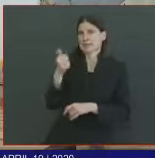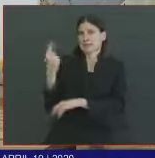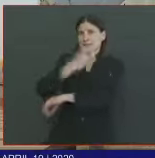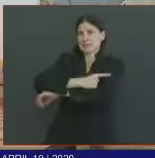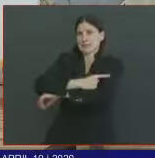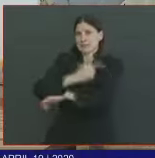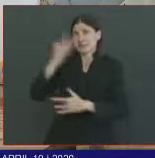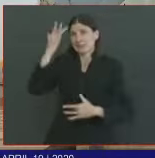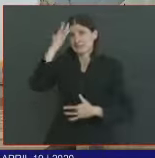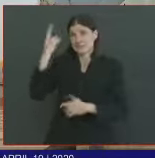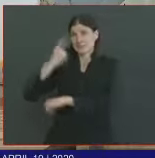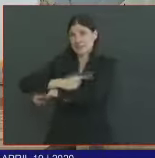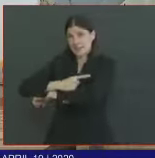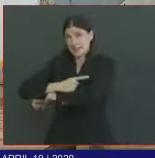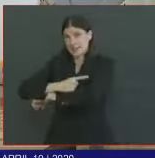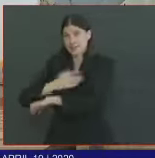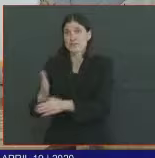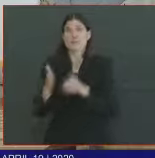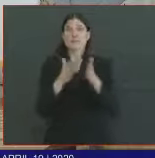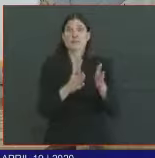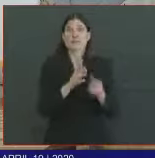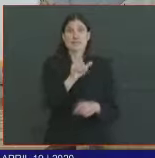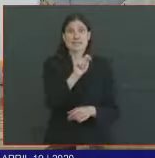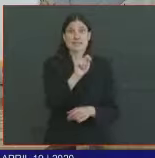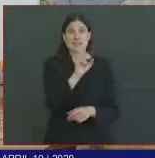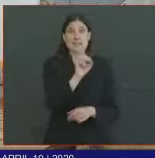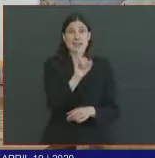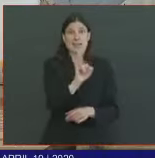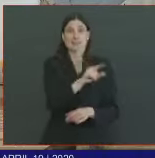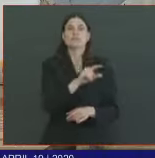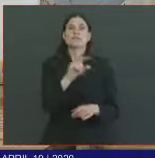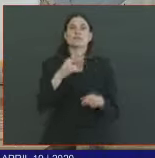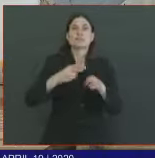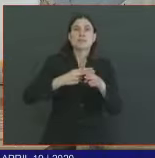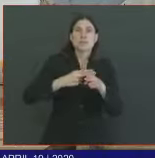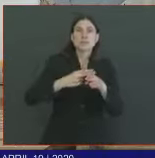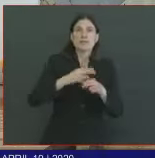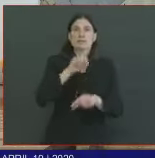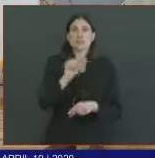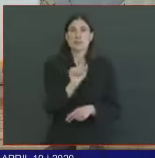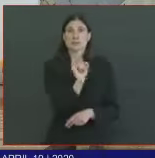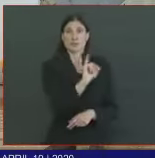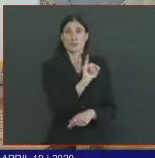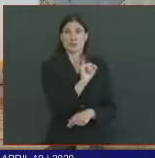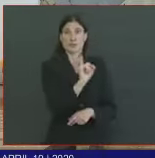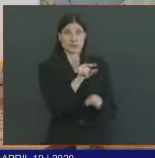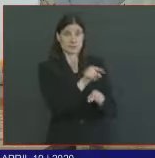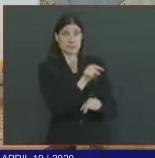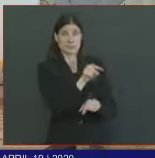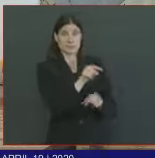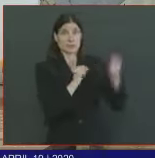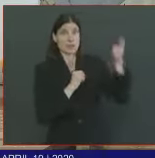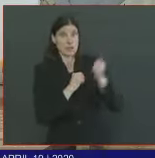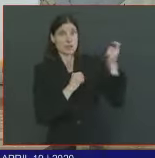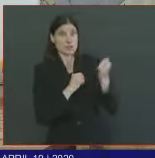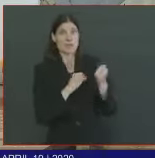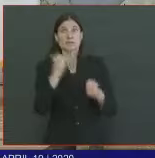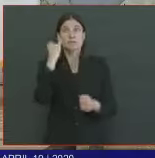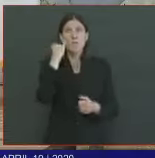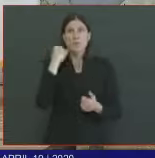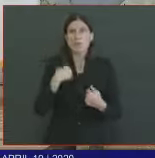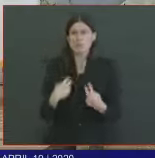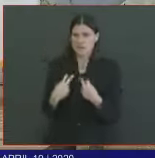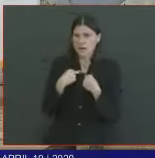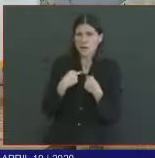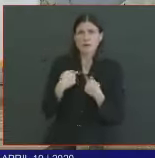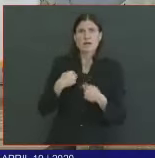job or have a COVID-related reason that you can't perform your job, there's unemployment insurance and